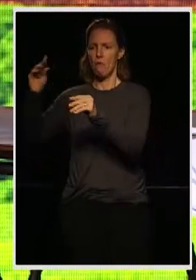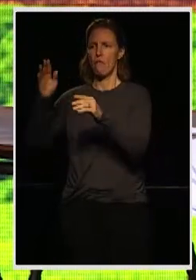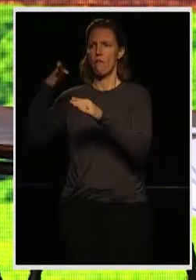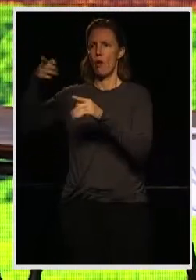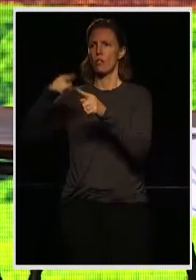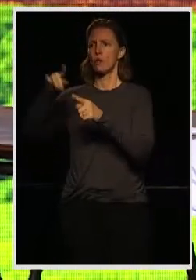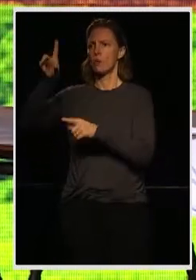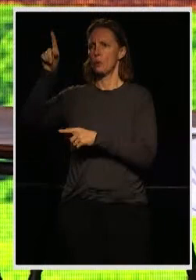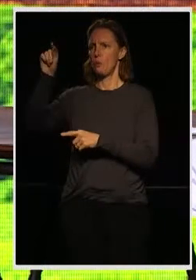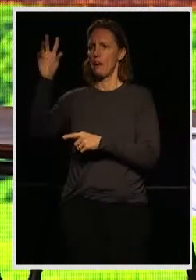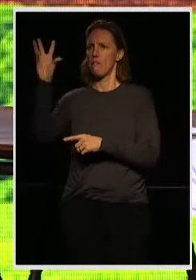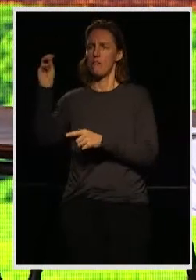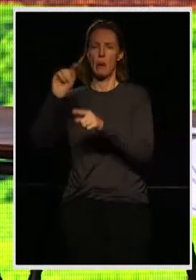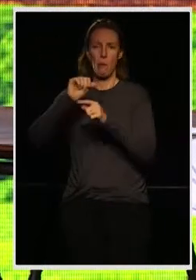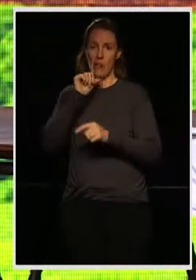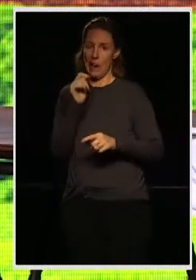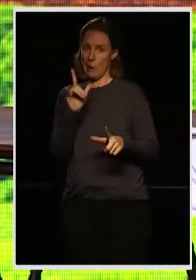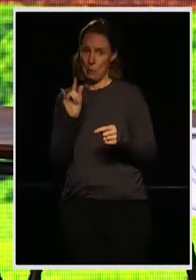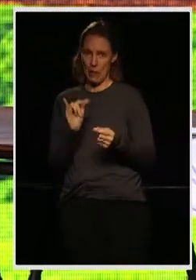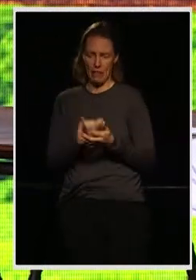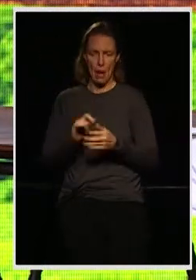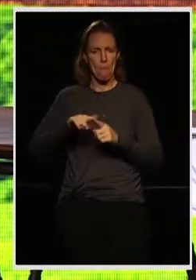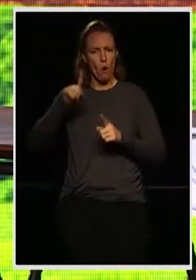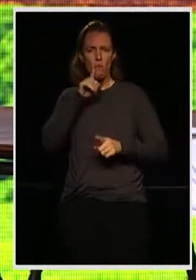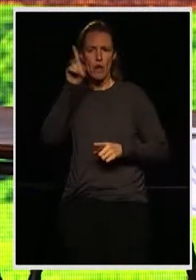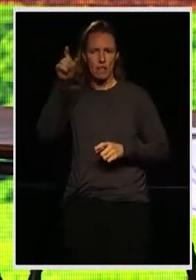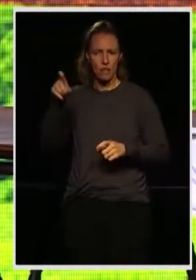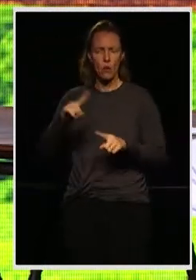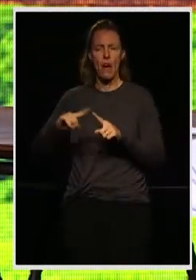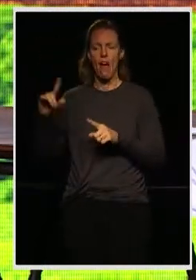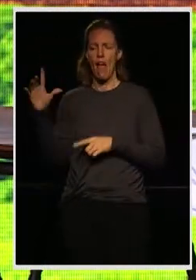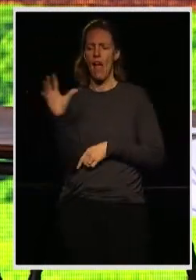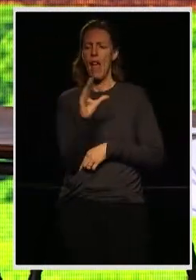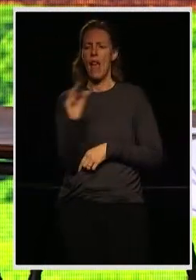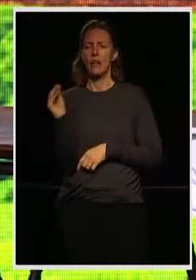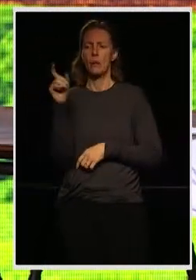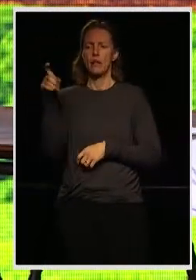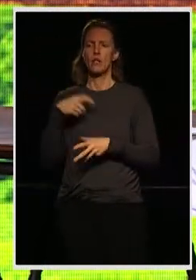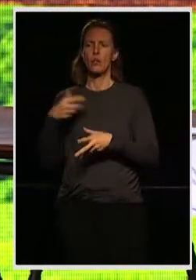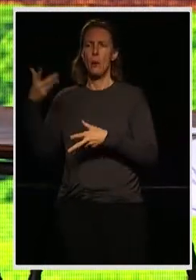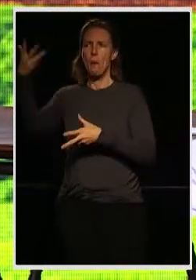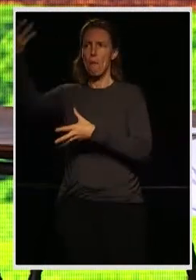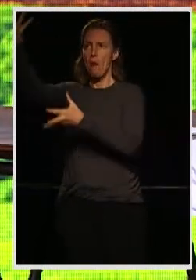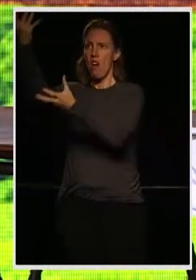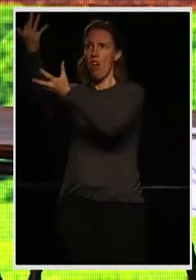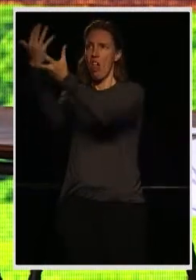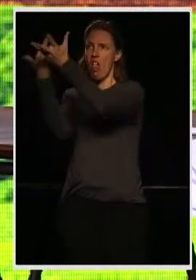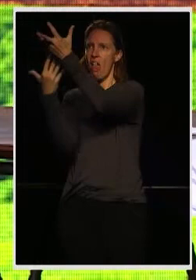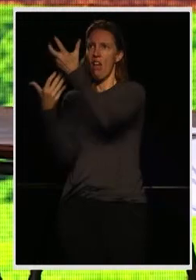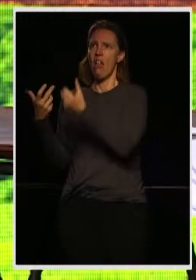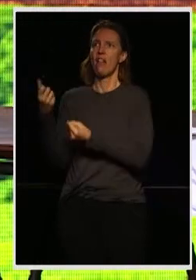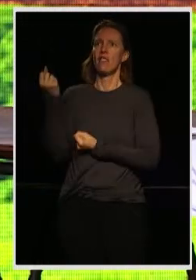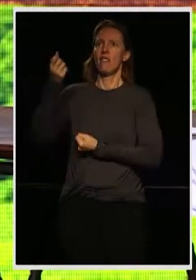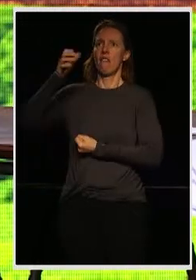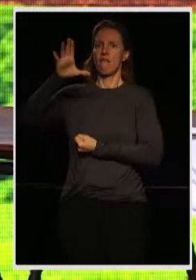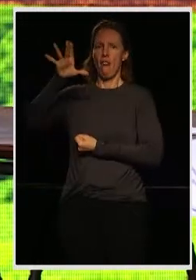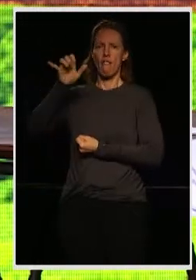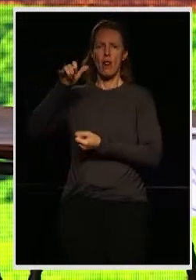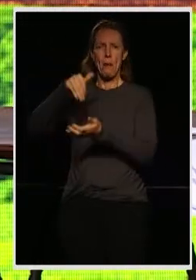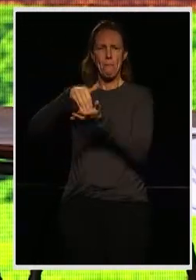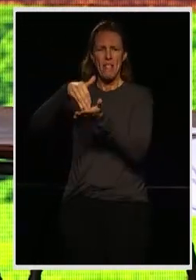it, but that's really what we have to be doing. And we need to pull 500 billion tons of CO2 out of the